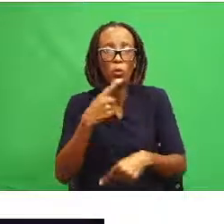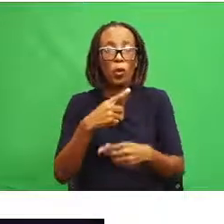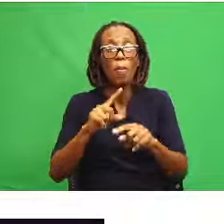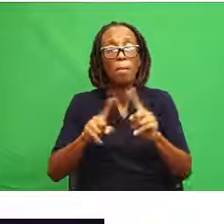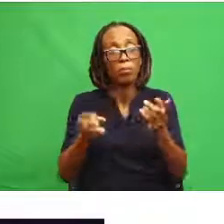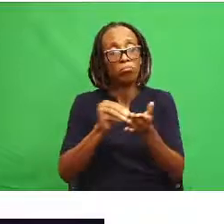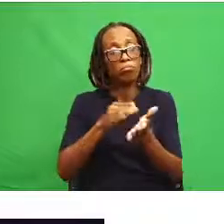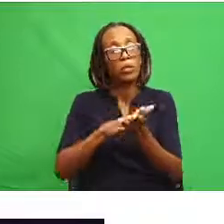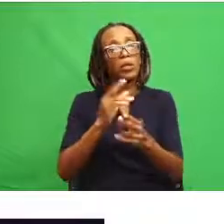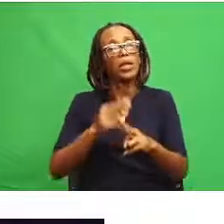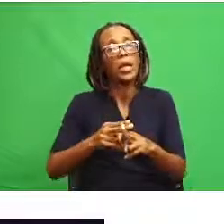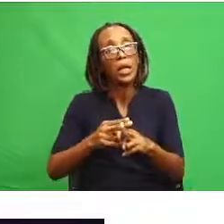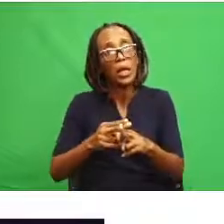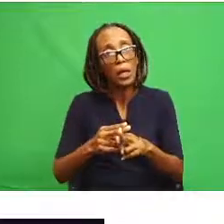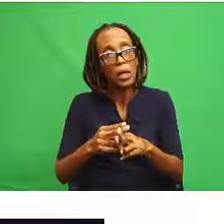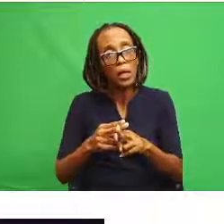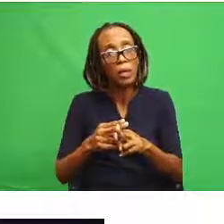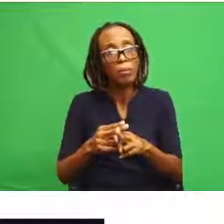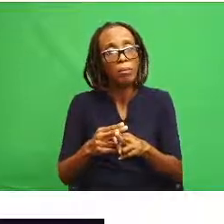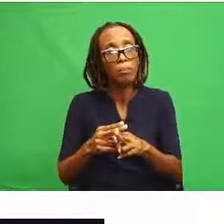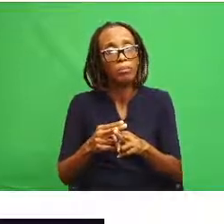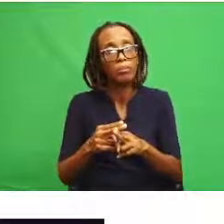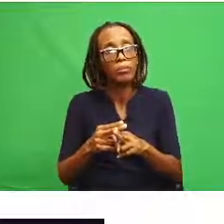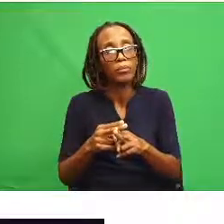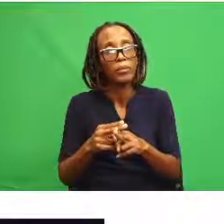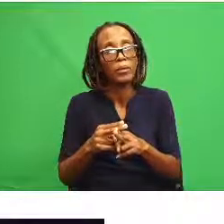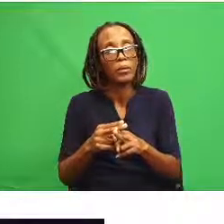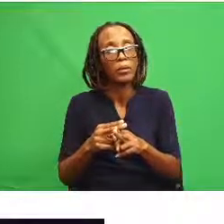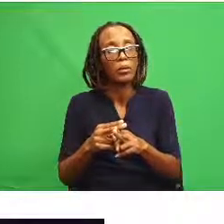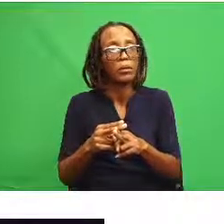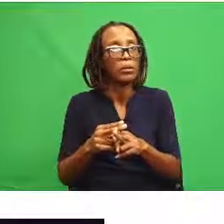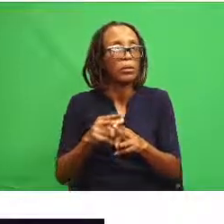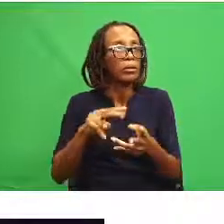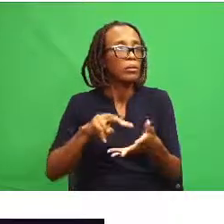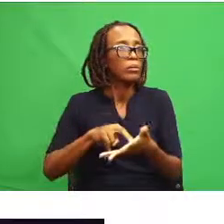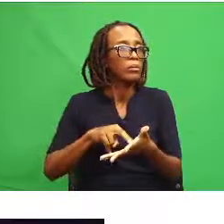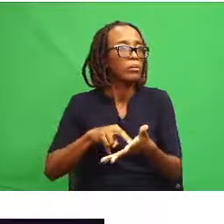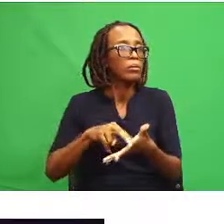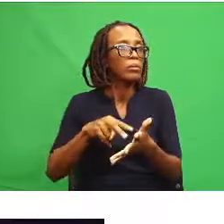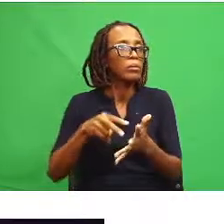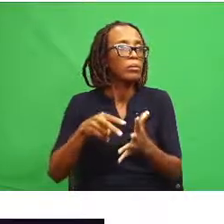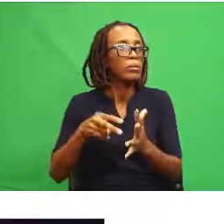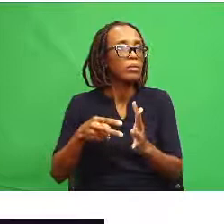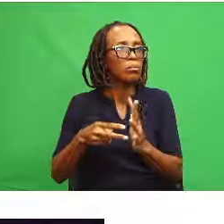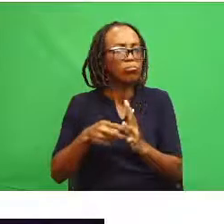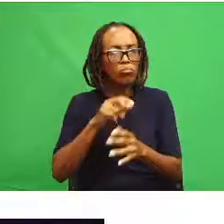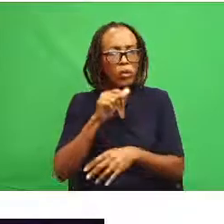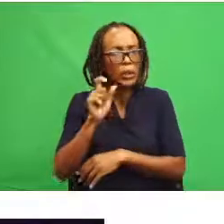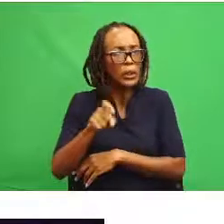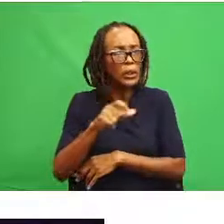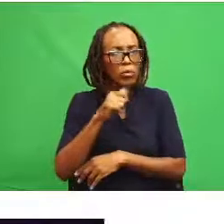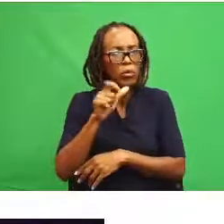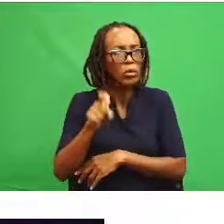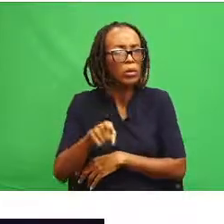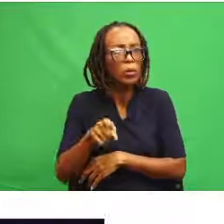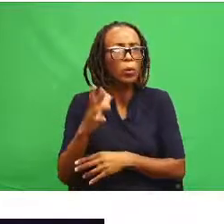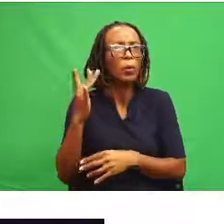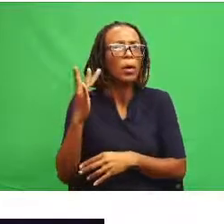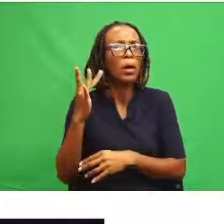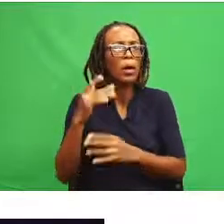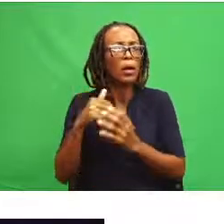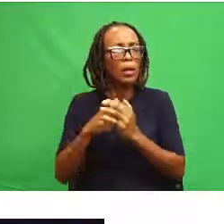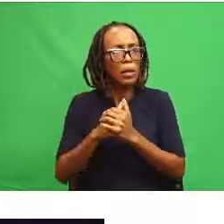nominee, as time progresses, would become less and less of a need, because as we are hoping that